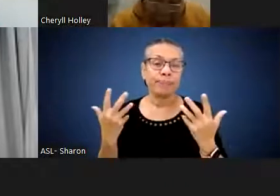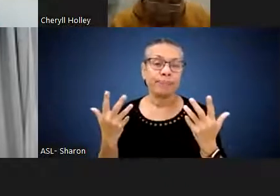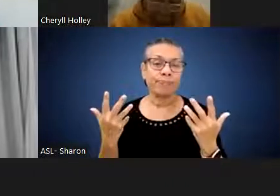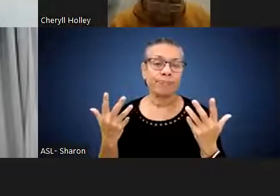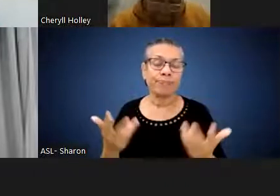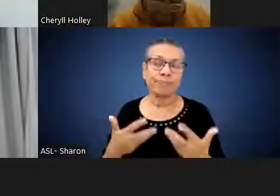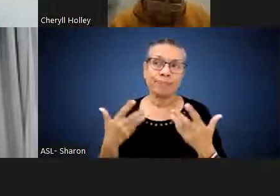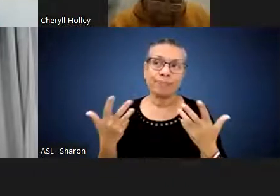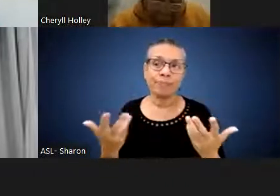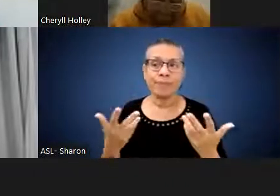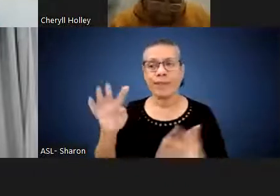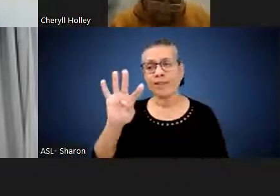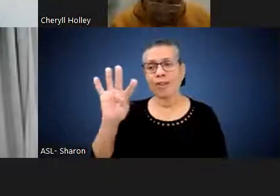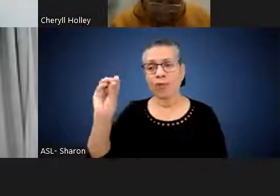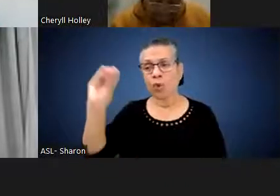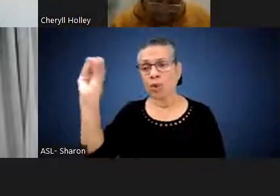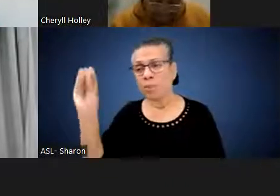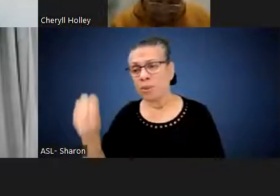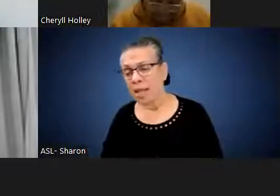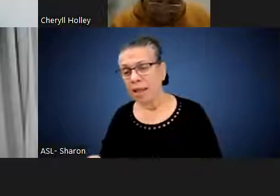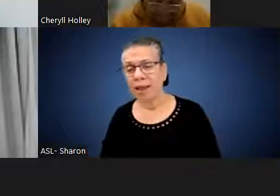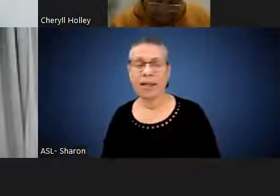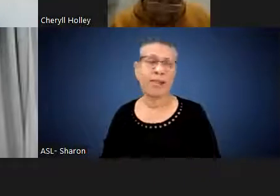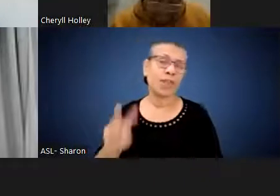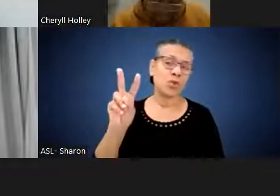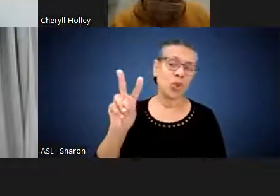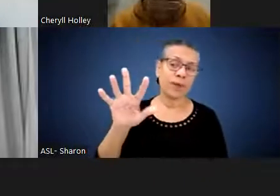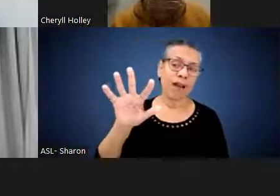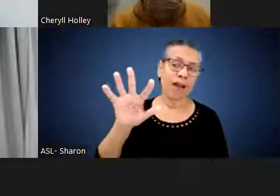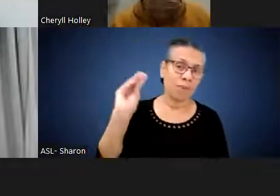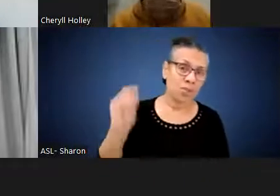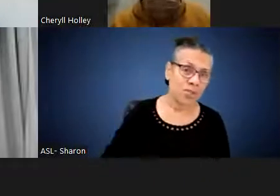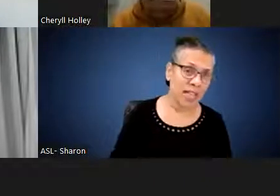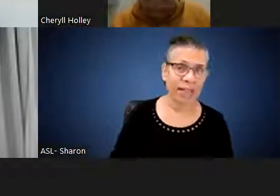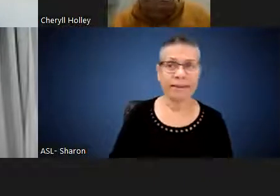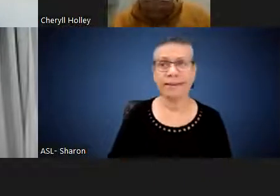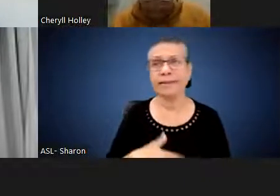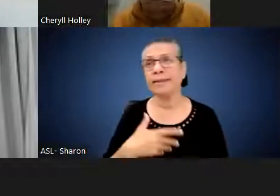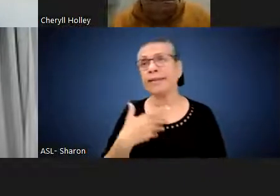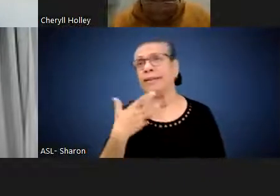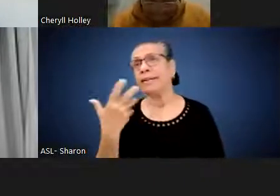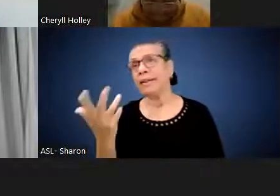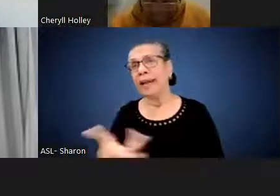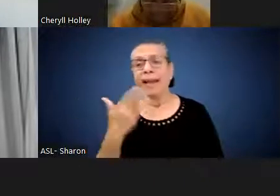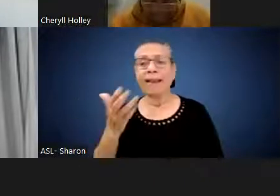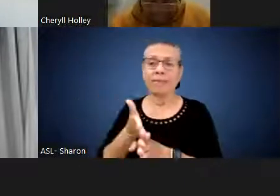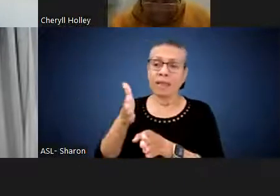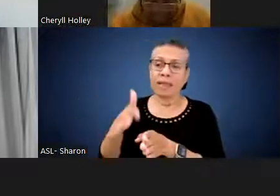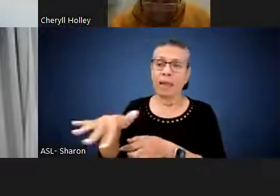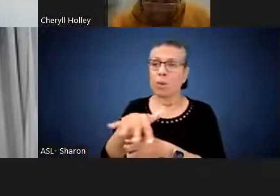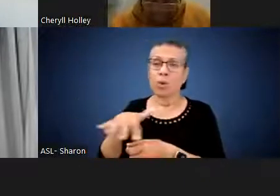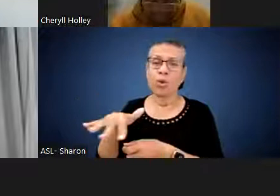you know, there's the 40% and then there's 25% and the, you know, neighborhood, you